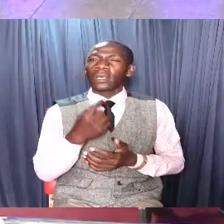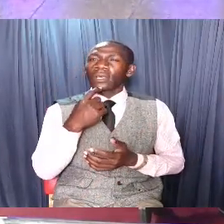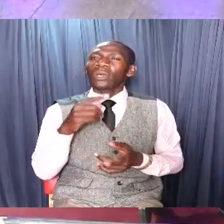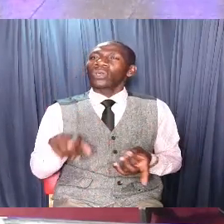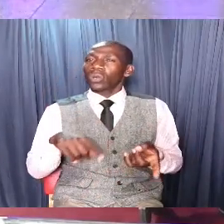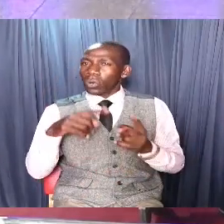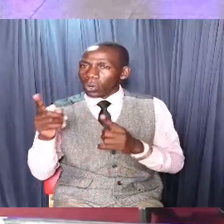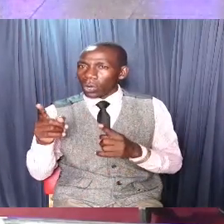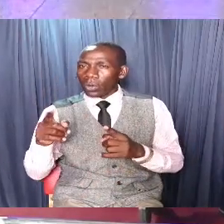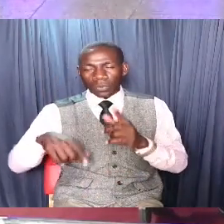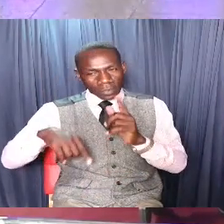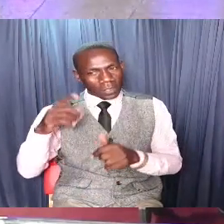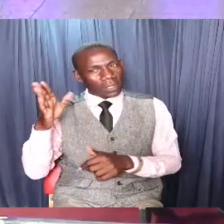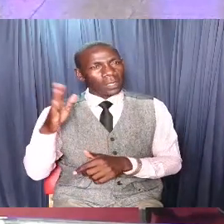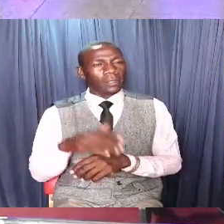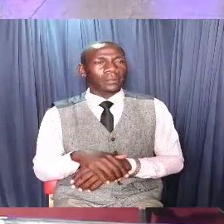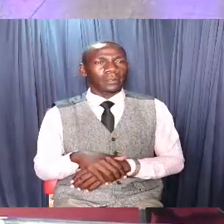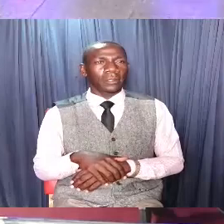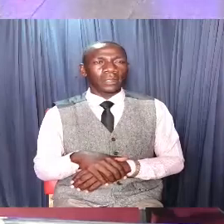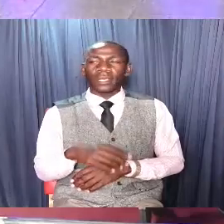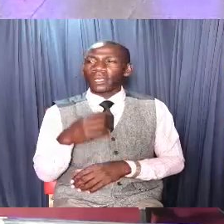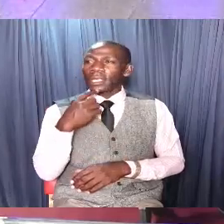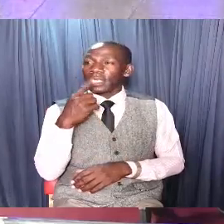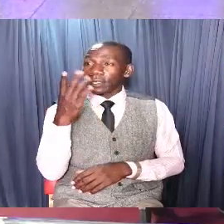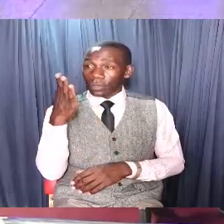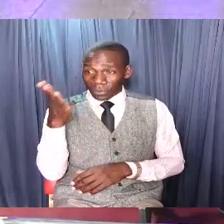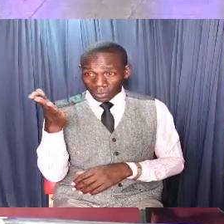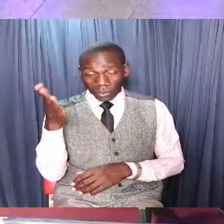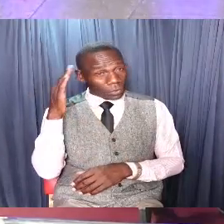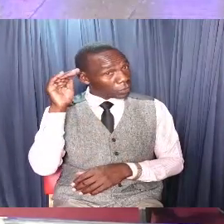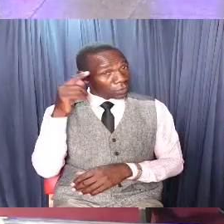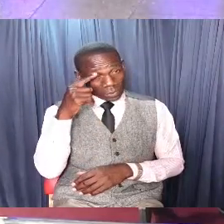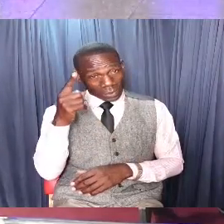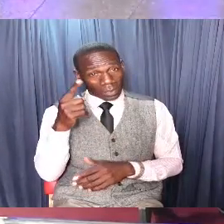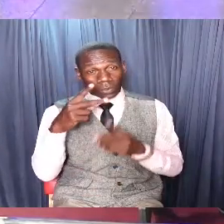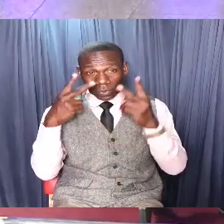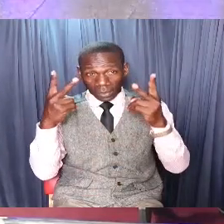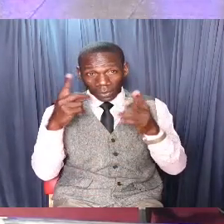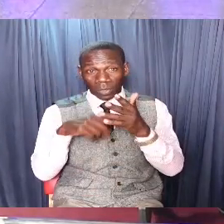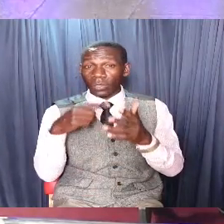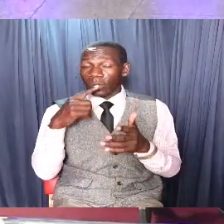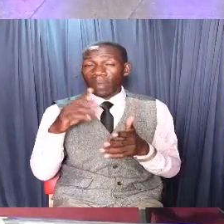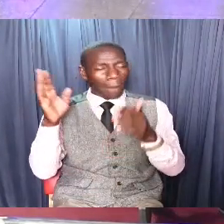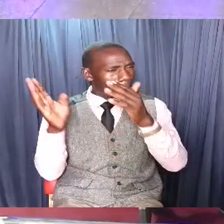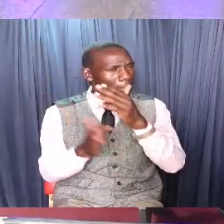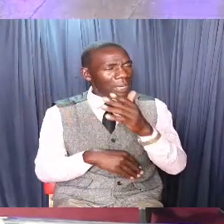Akamwambia aende utafaulu. He told him go, you'll succeed. Akasema sasa unaona amenitabia mabaya. He said, now you see what he has told me, very bad issues here.